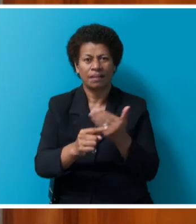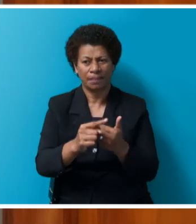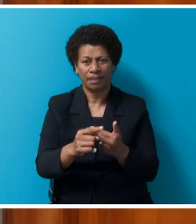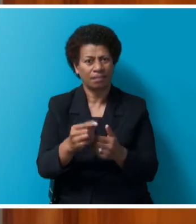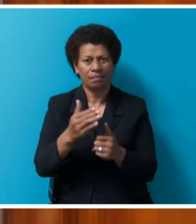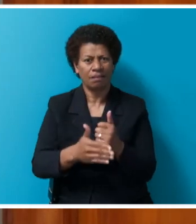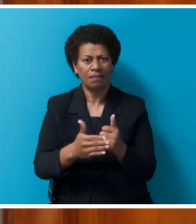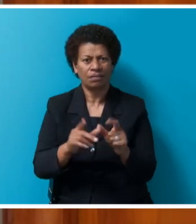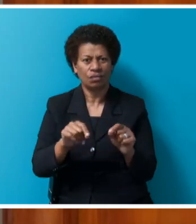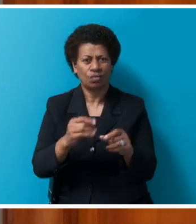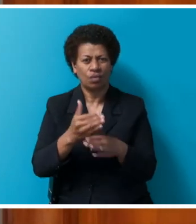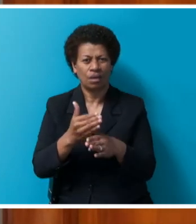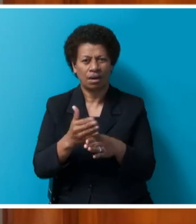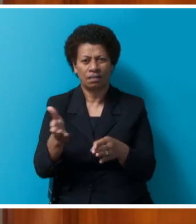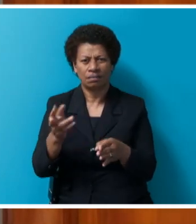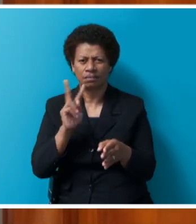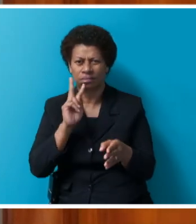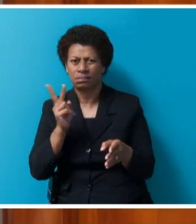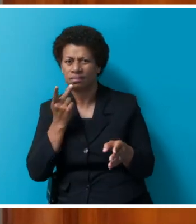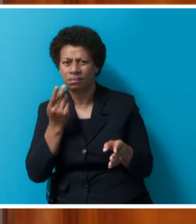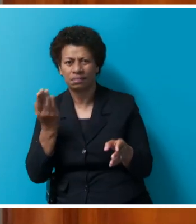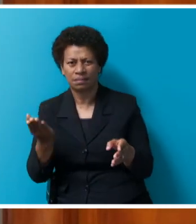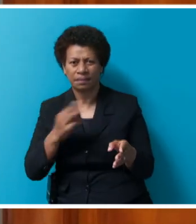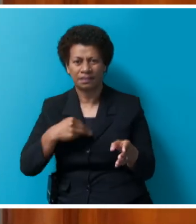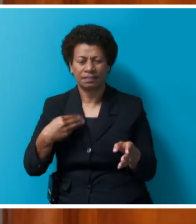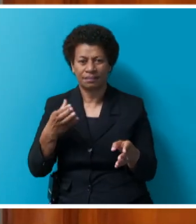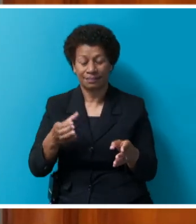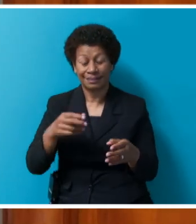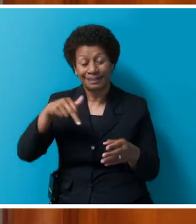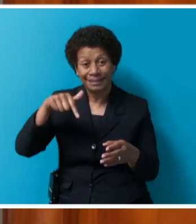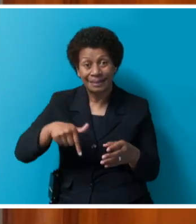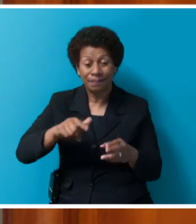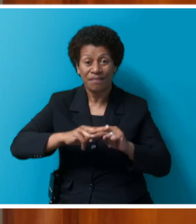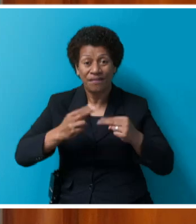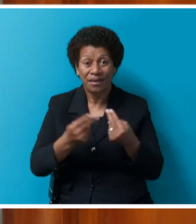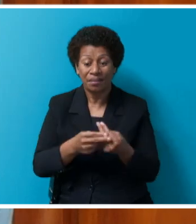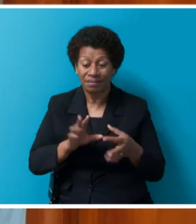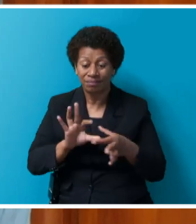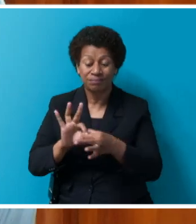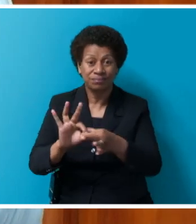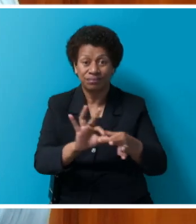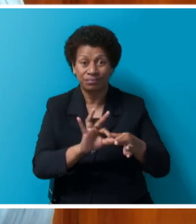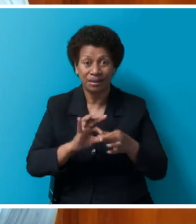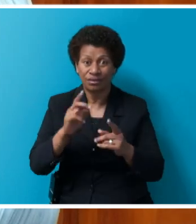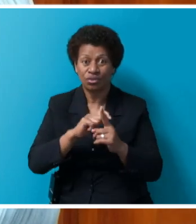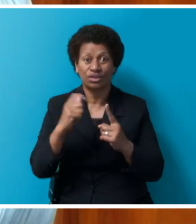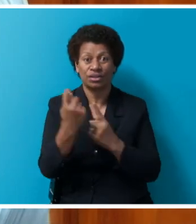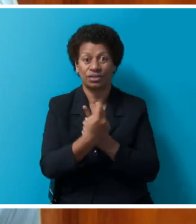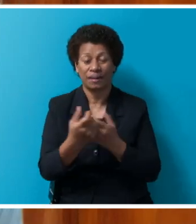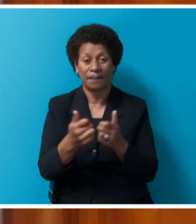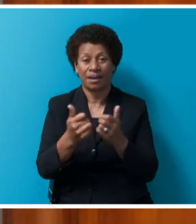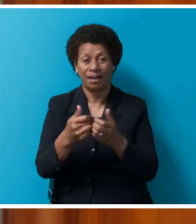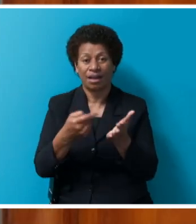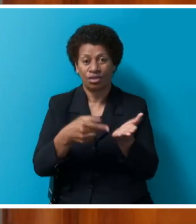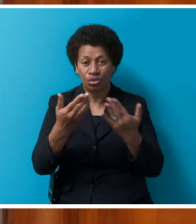goodwill, but on centuries of deep family ties and shared tradition, as well as to the many Tongans who live in Fiji.